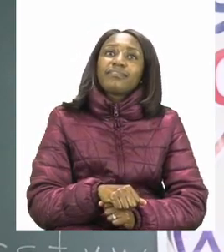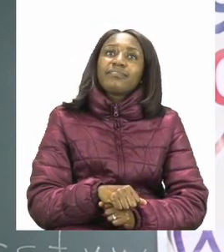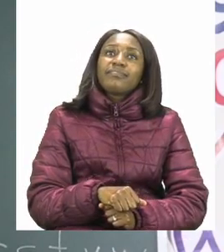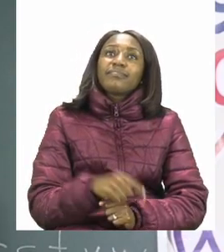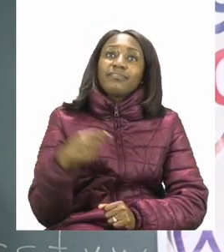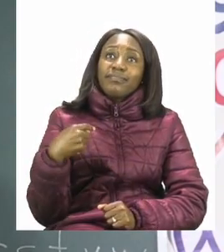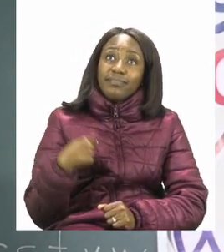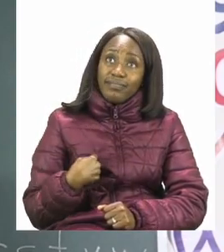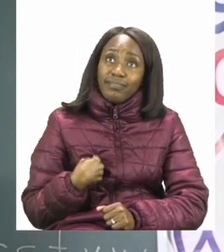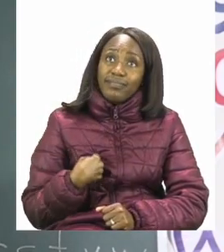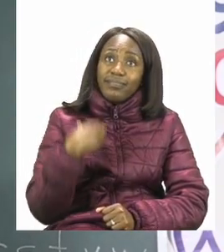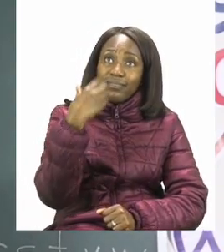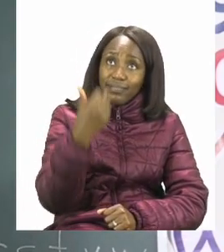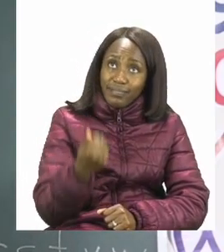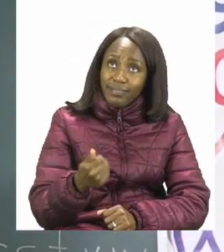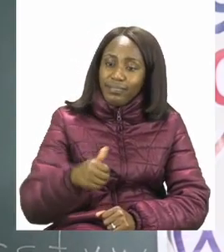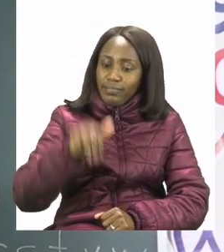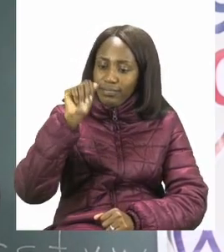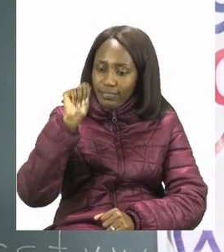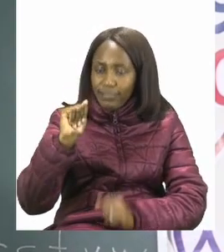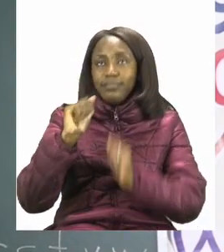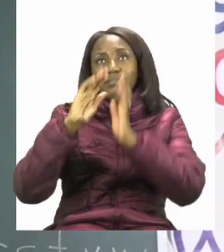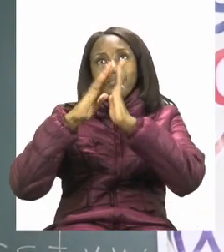sentence is complete.